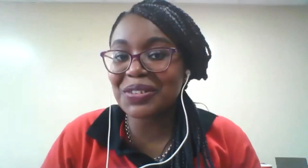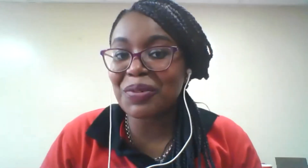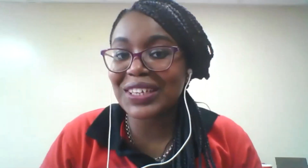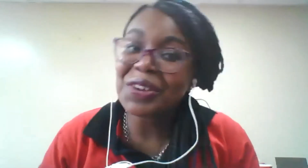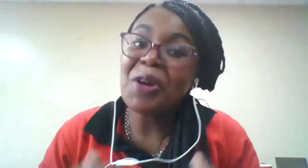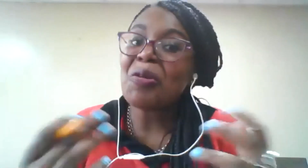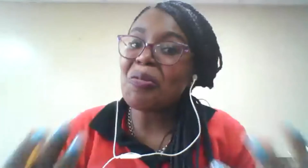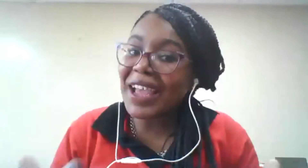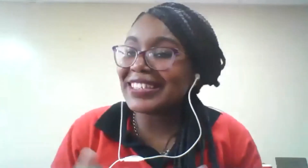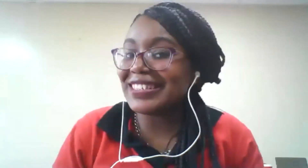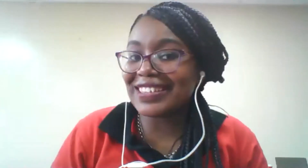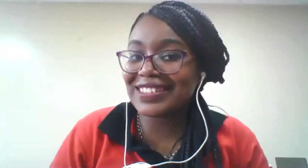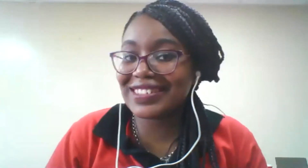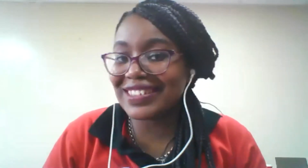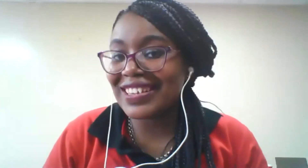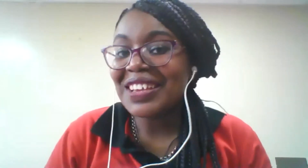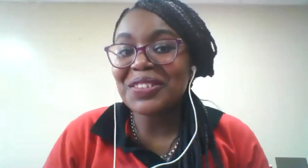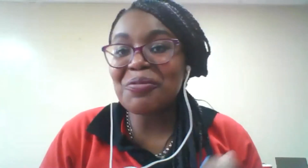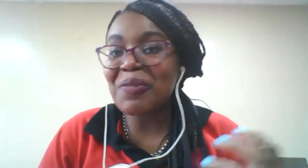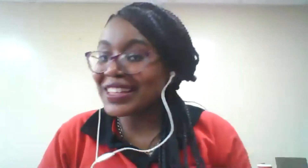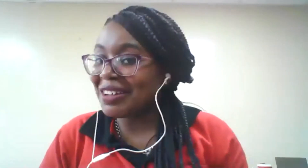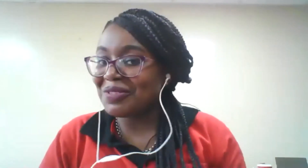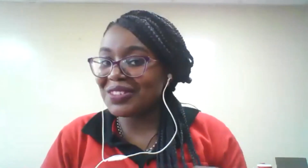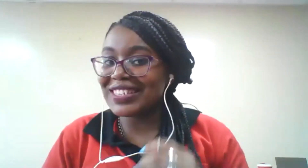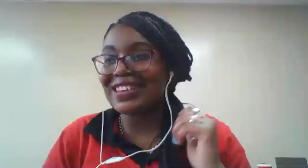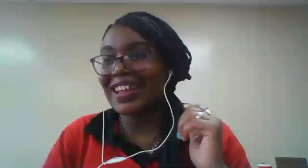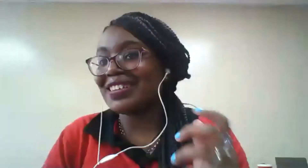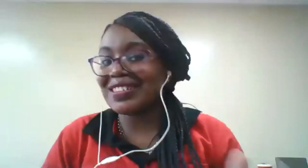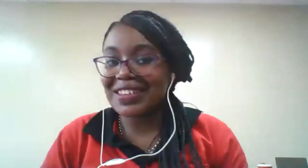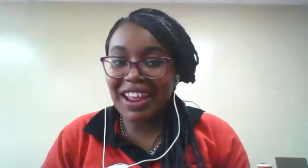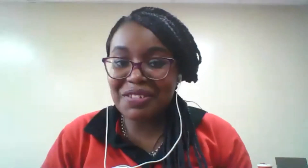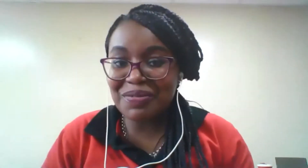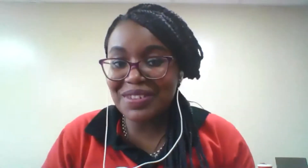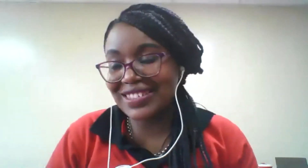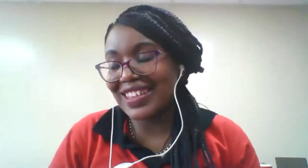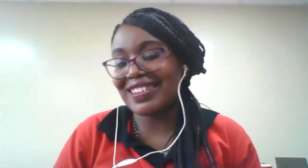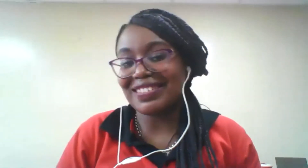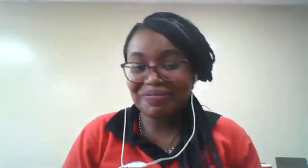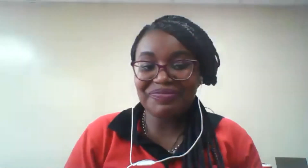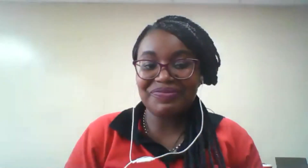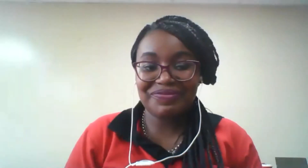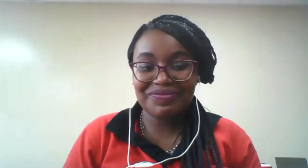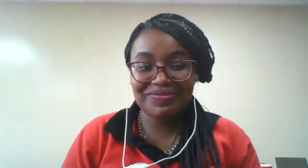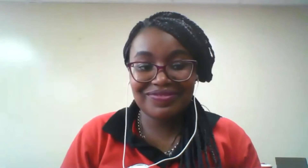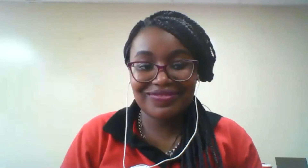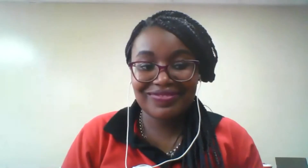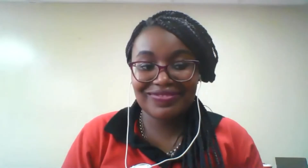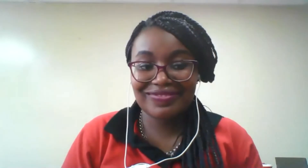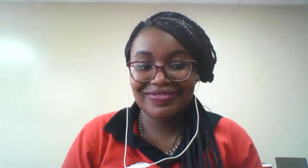at this point. Why DST? So welcome, Joji, and karibuni sana.